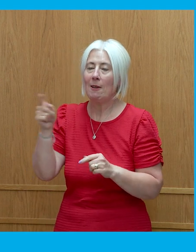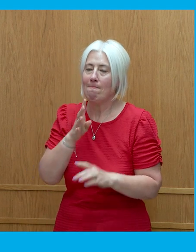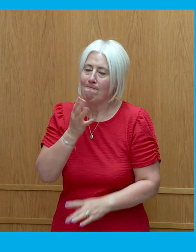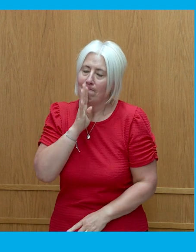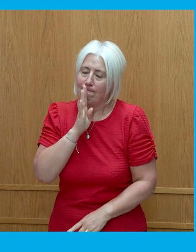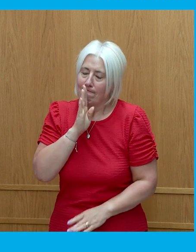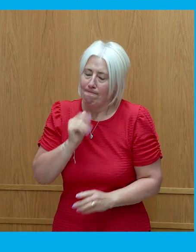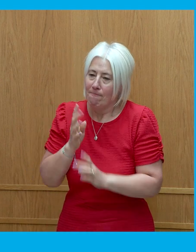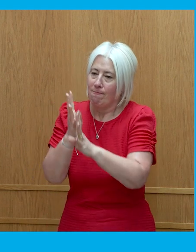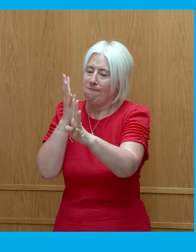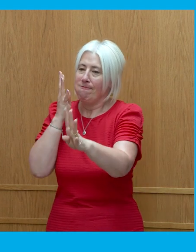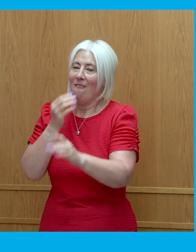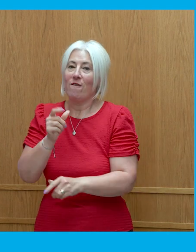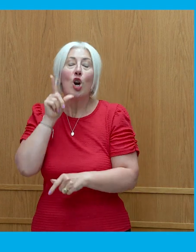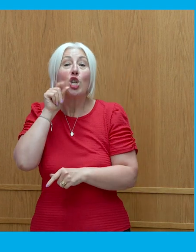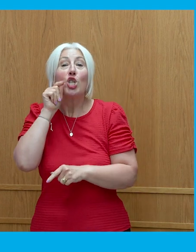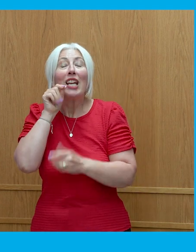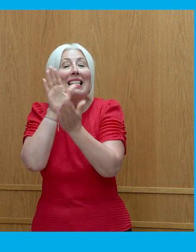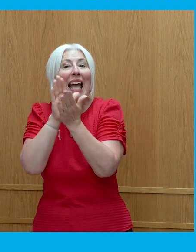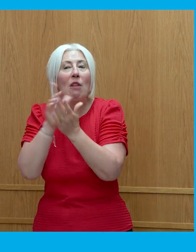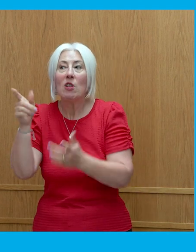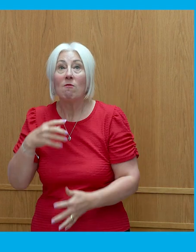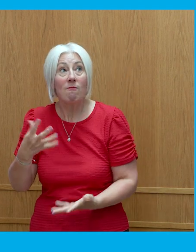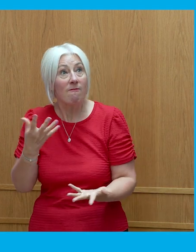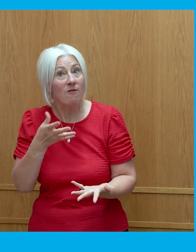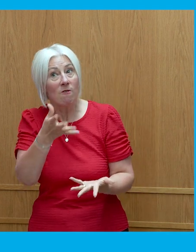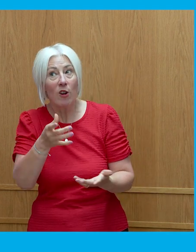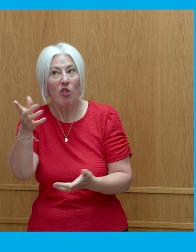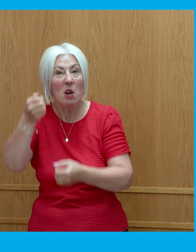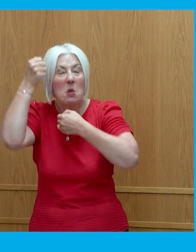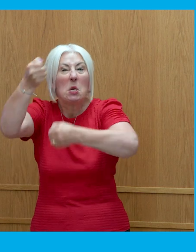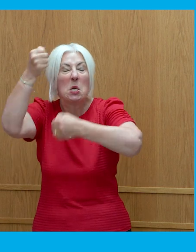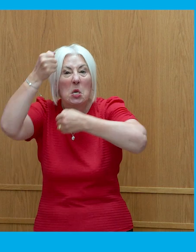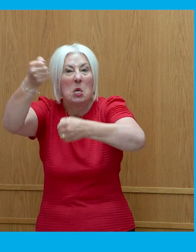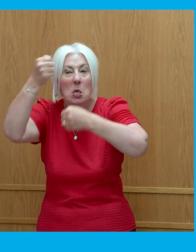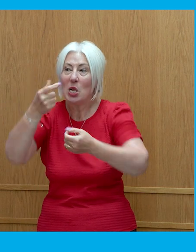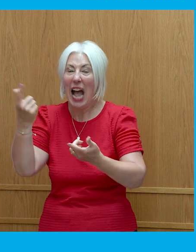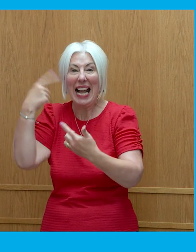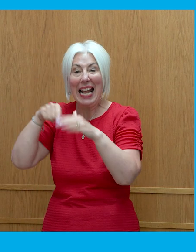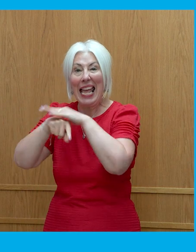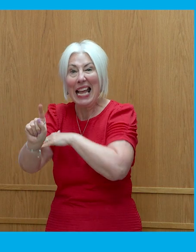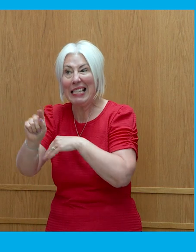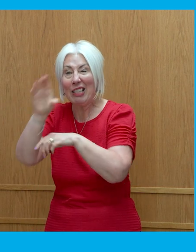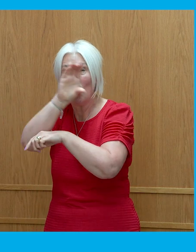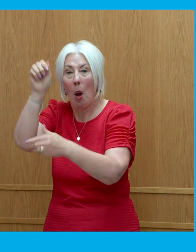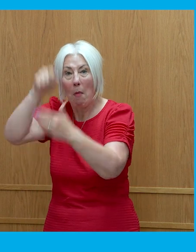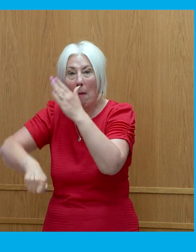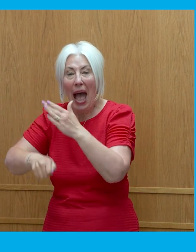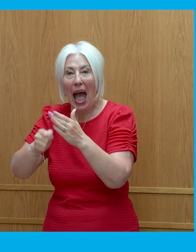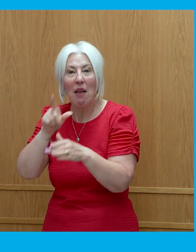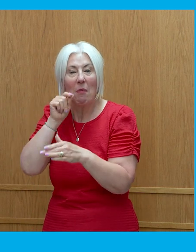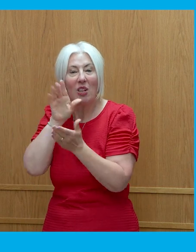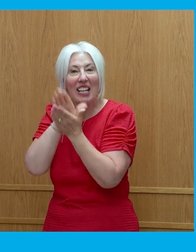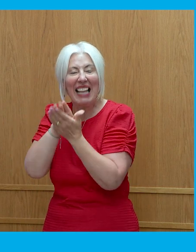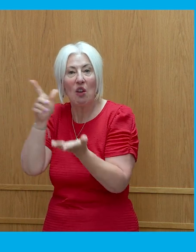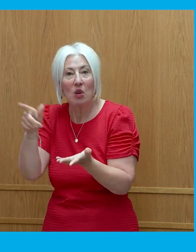chicken sandwich, and he was not happy that people were exercising their free speech rights in front of his chicken sandwich. So we had to put,